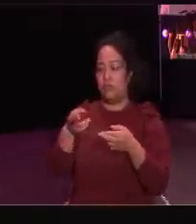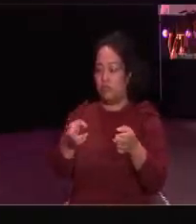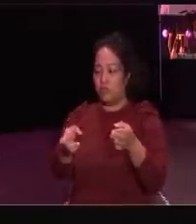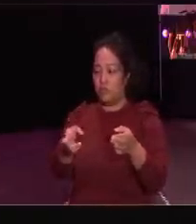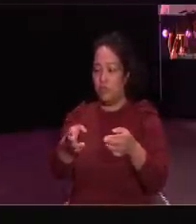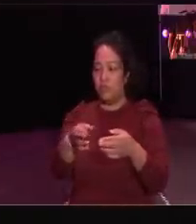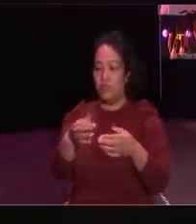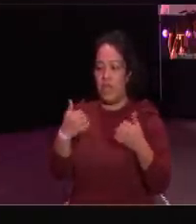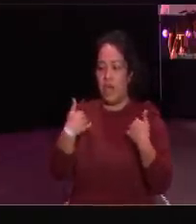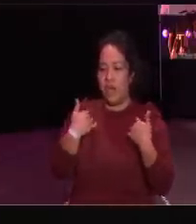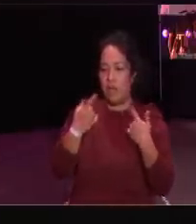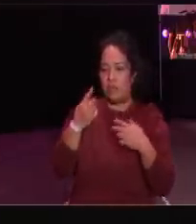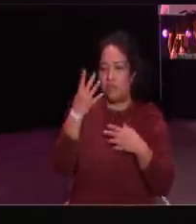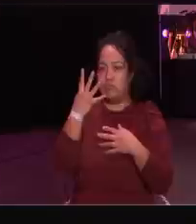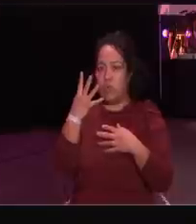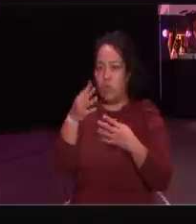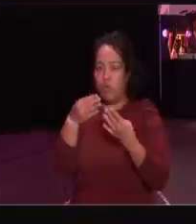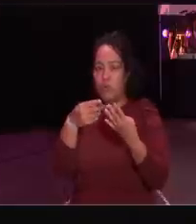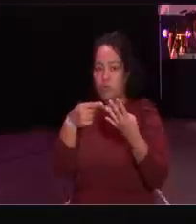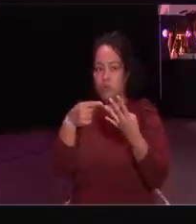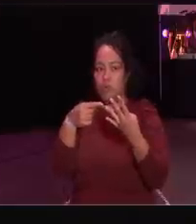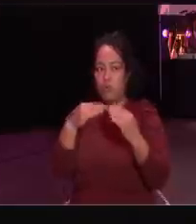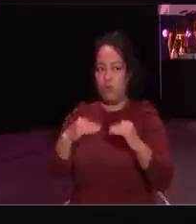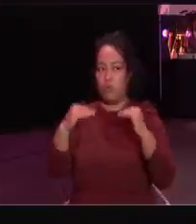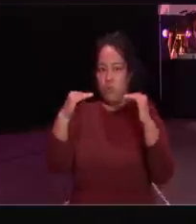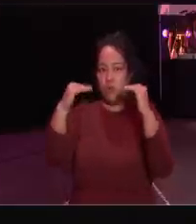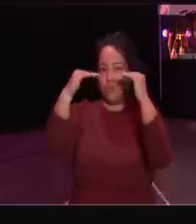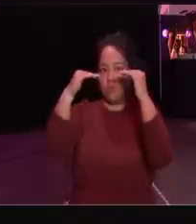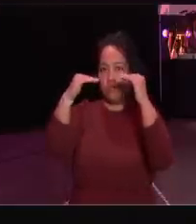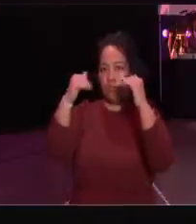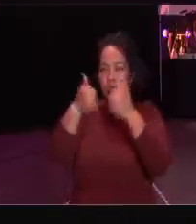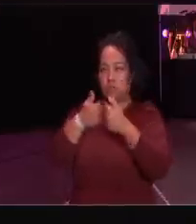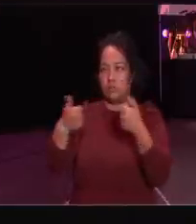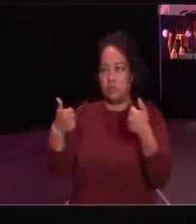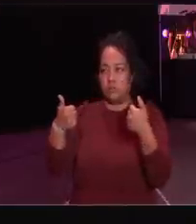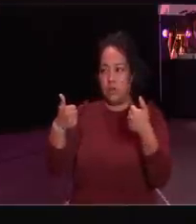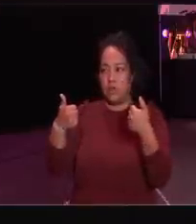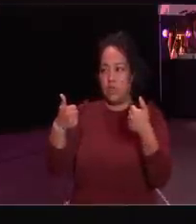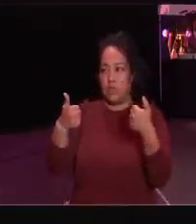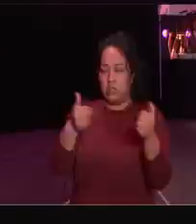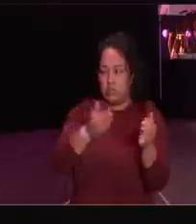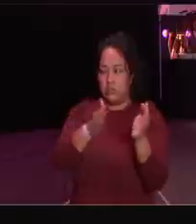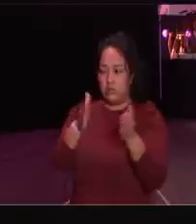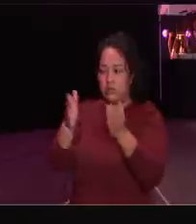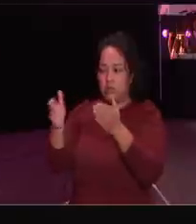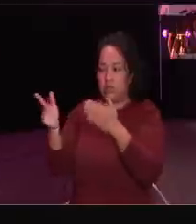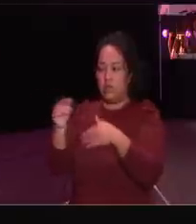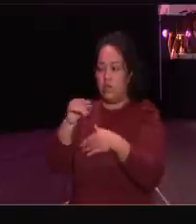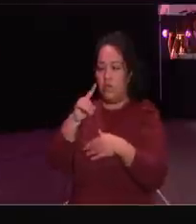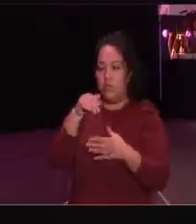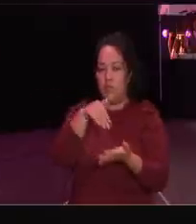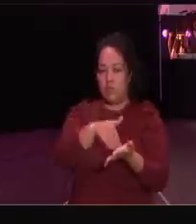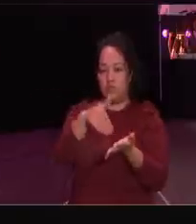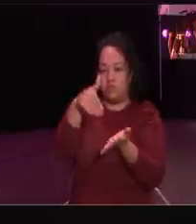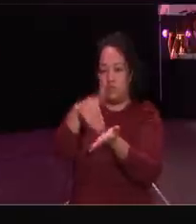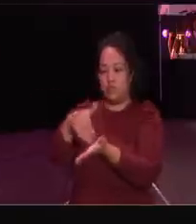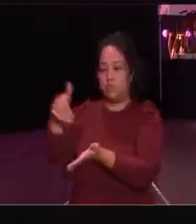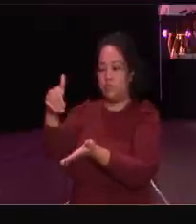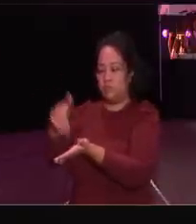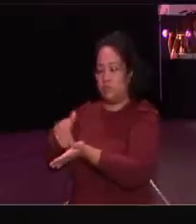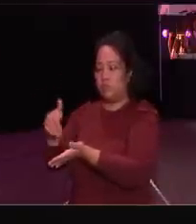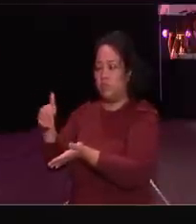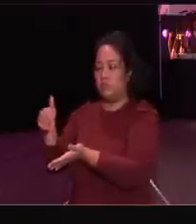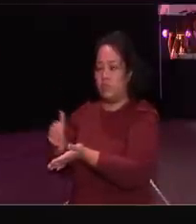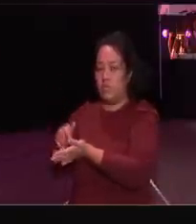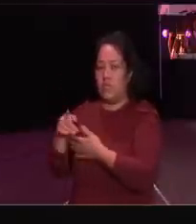de separación. Has four levels of separation. Separados por 1,000 codos. Separated by 1,000 cubits. Esto representa unos 1,200 pies.